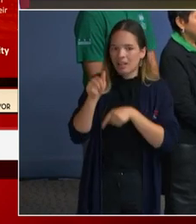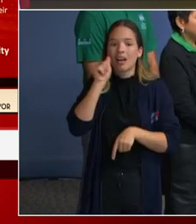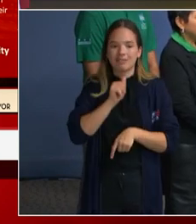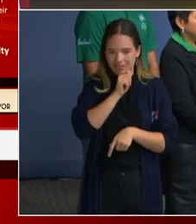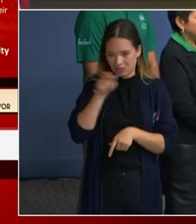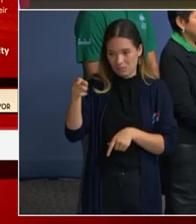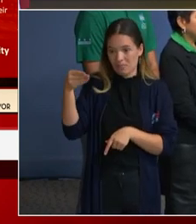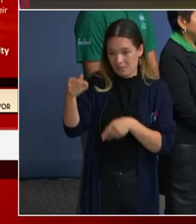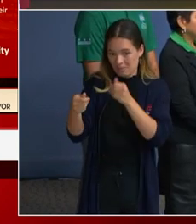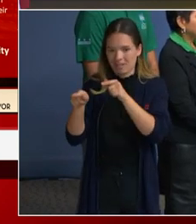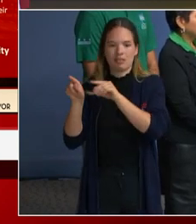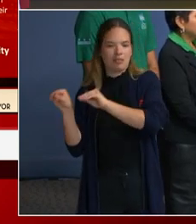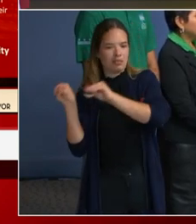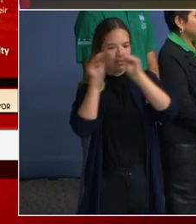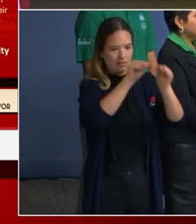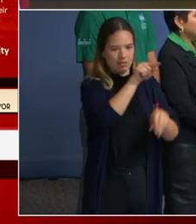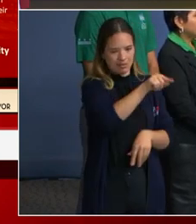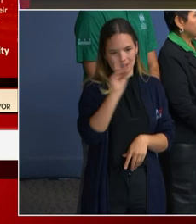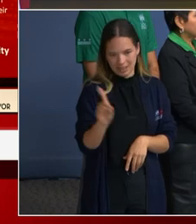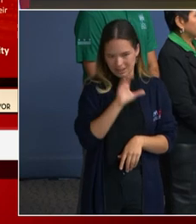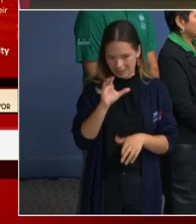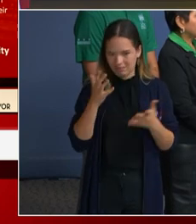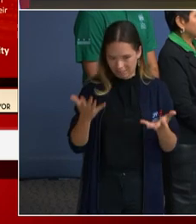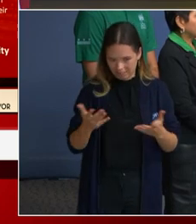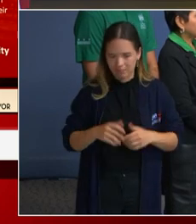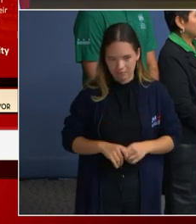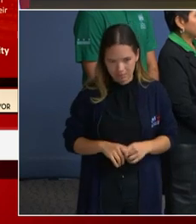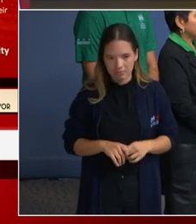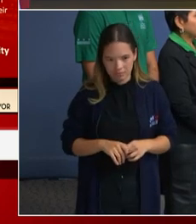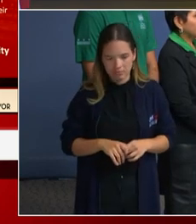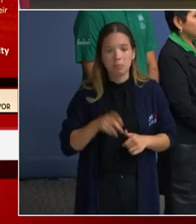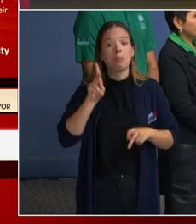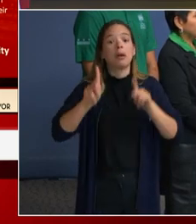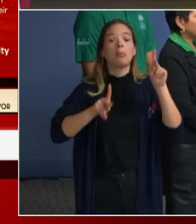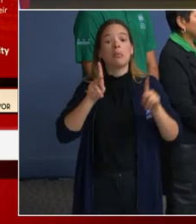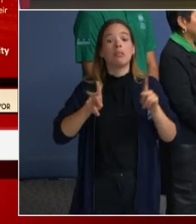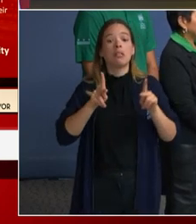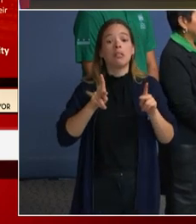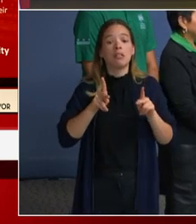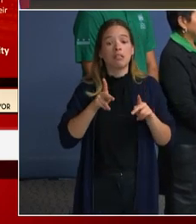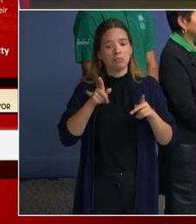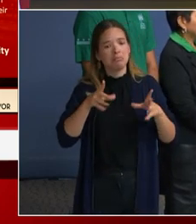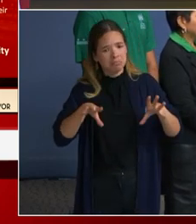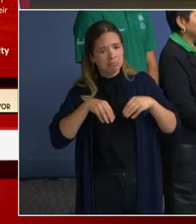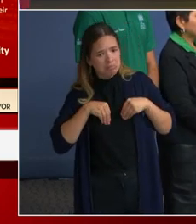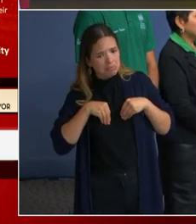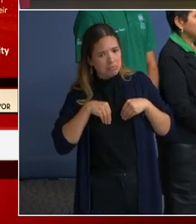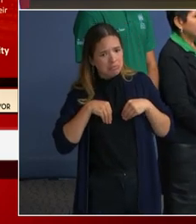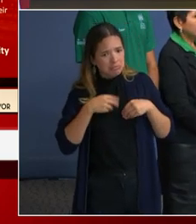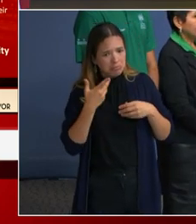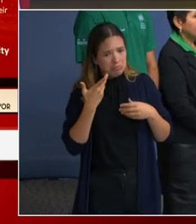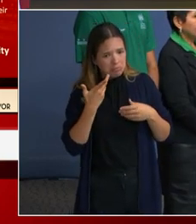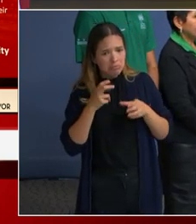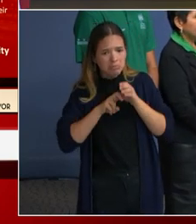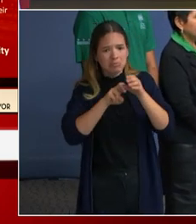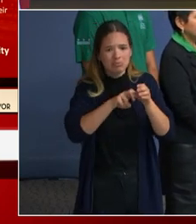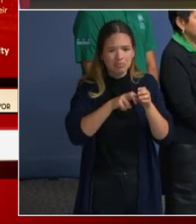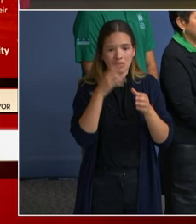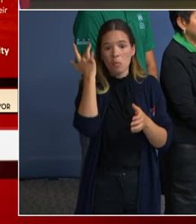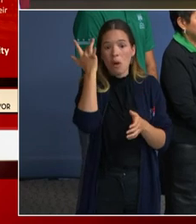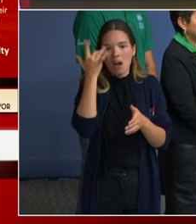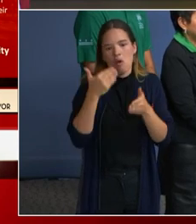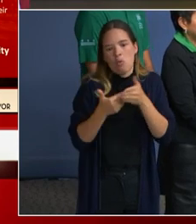Some people are taking this ride to get to their destinations along the way because it gets them closer to their